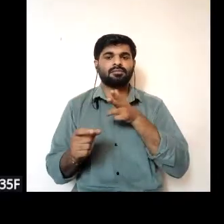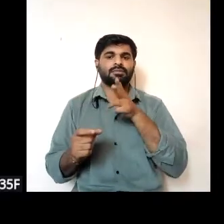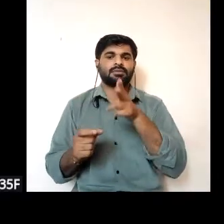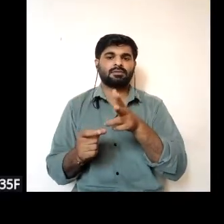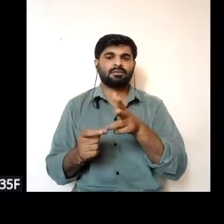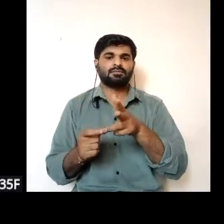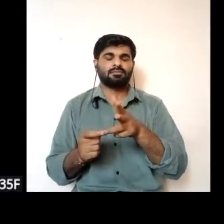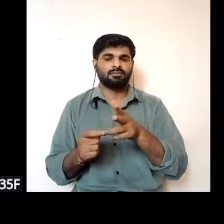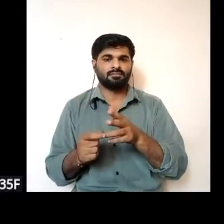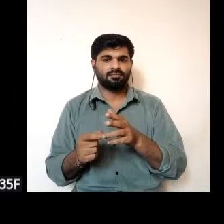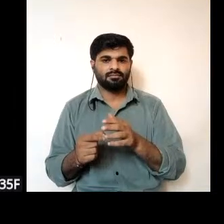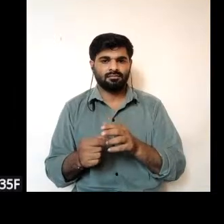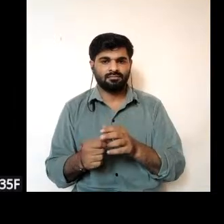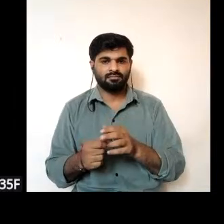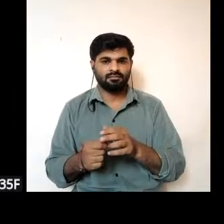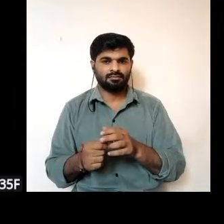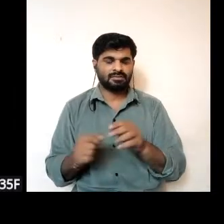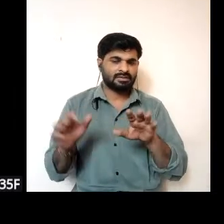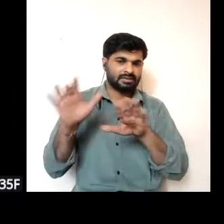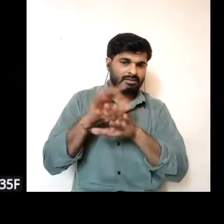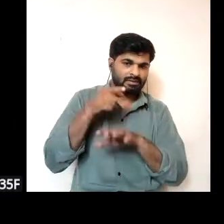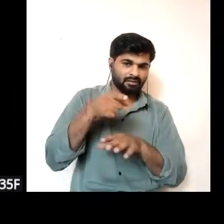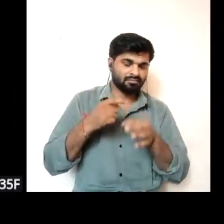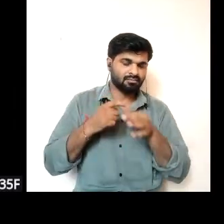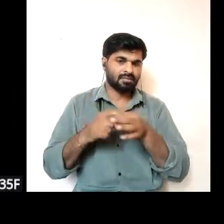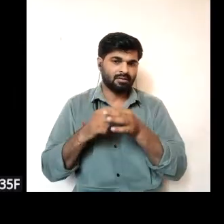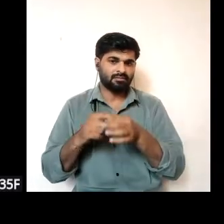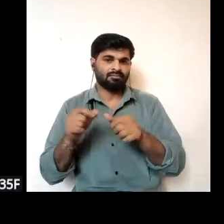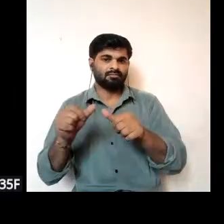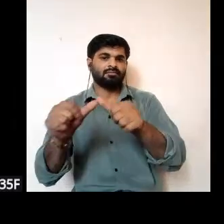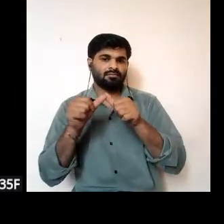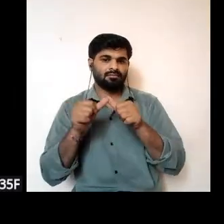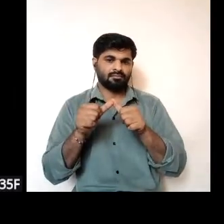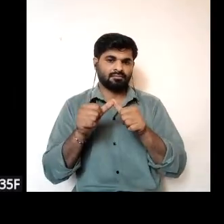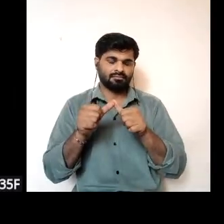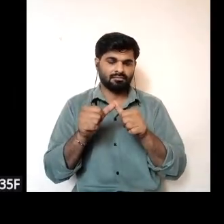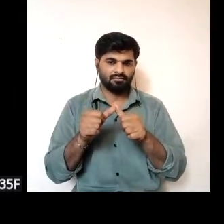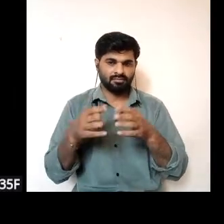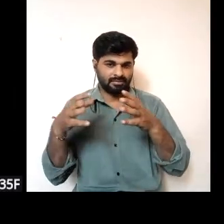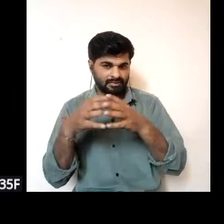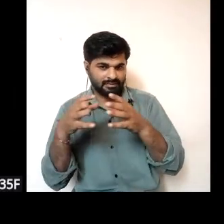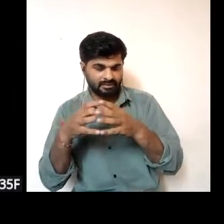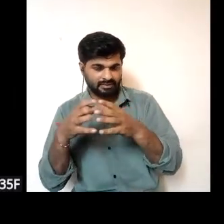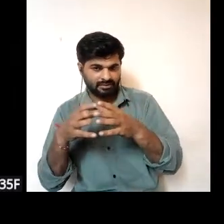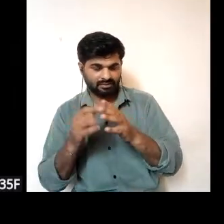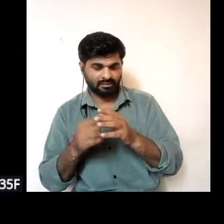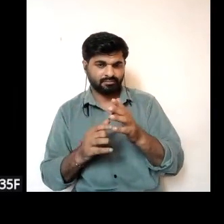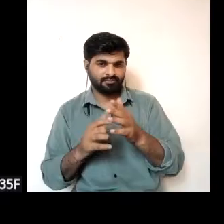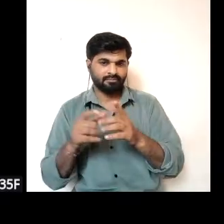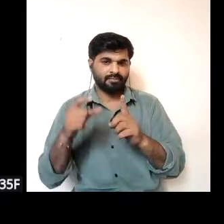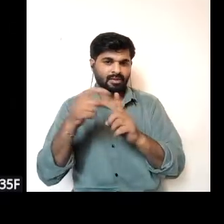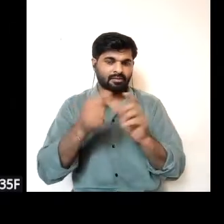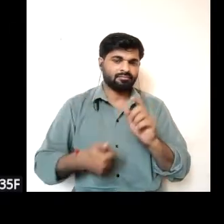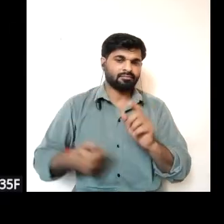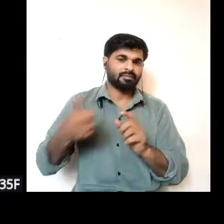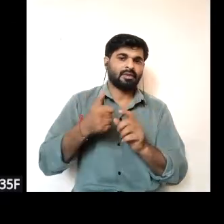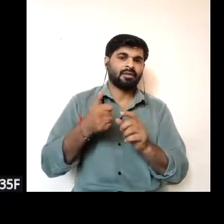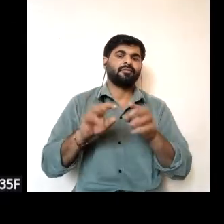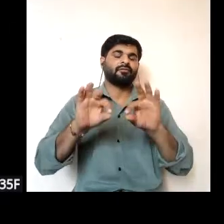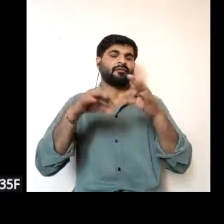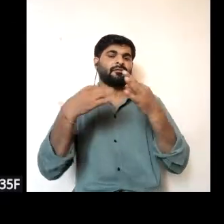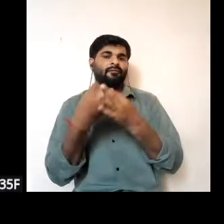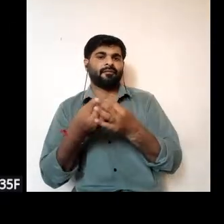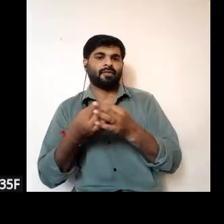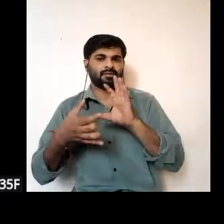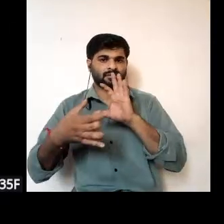that the questions are being answered by the heads of the families, the question related to can